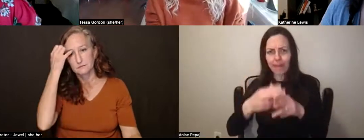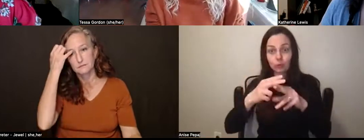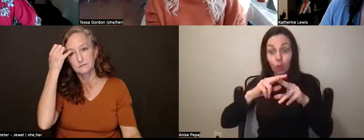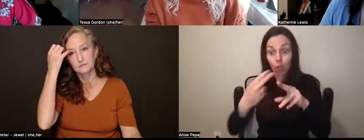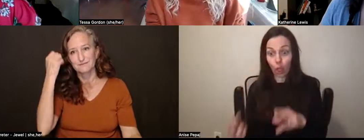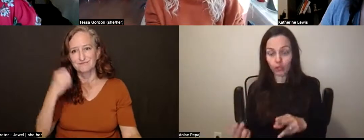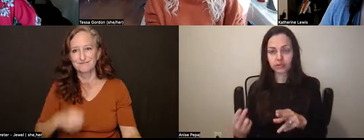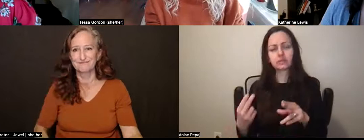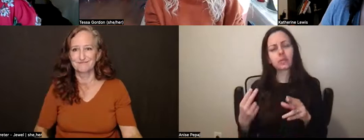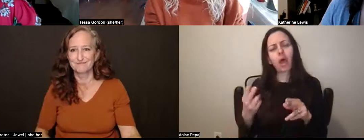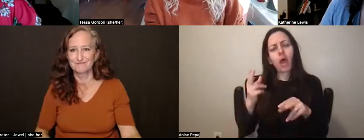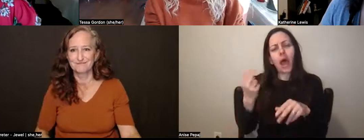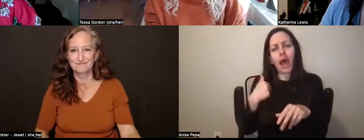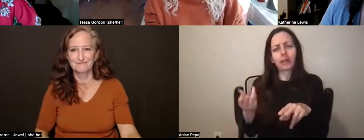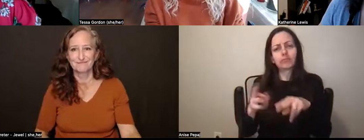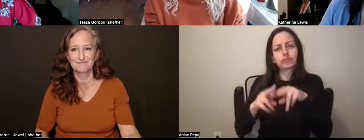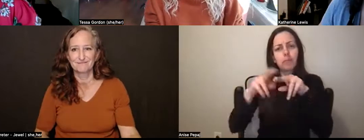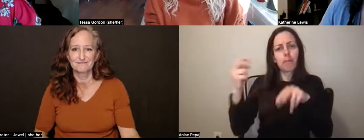plus, and then some,